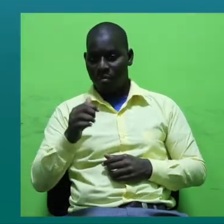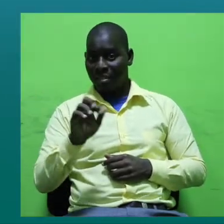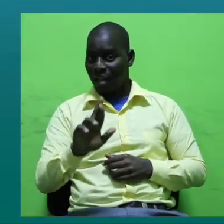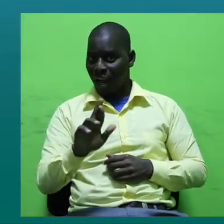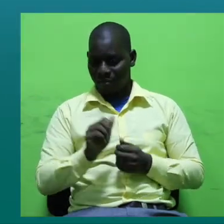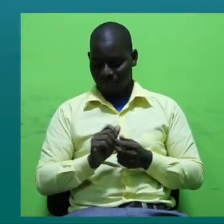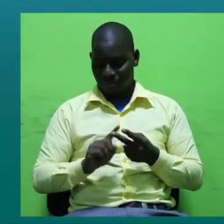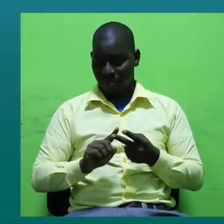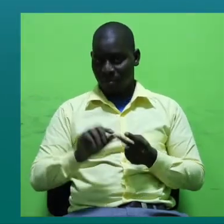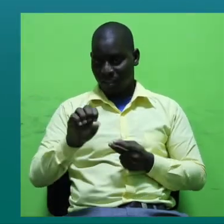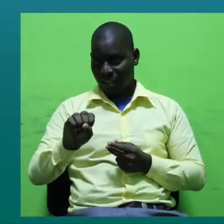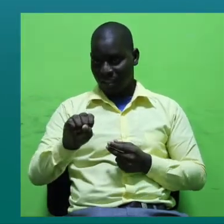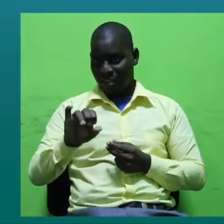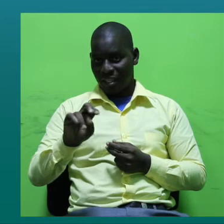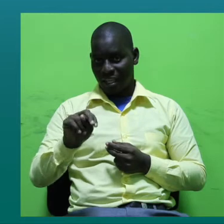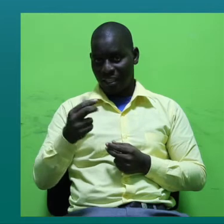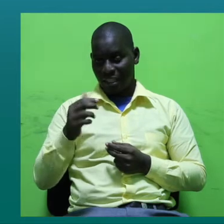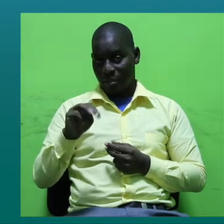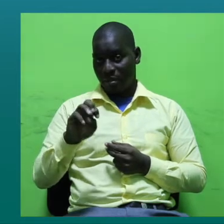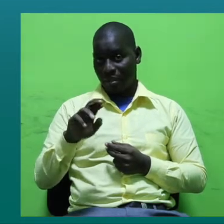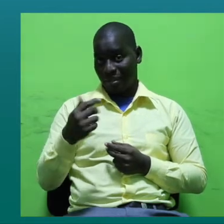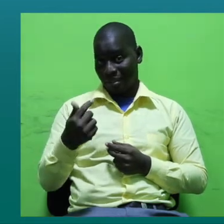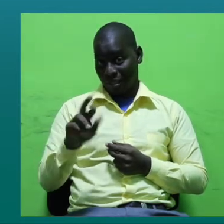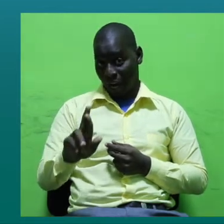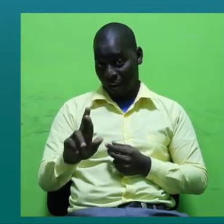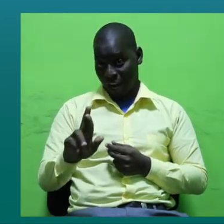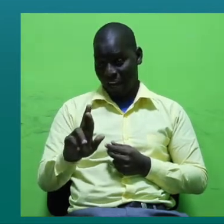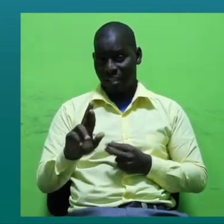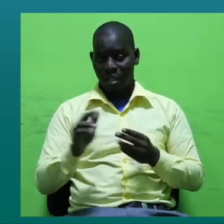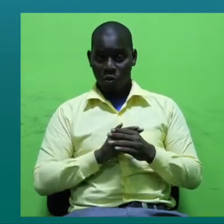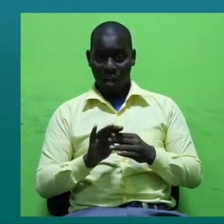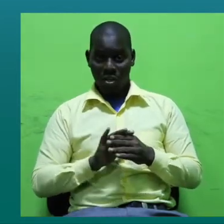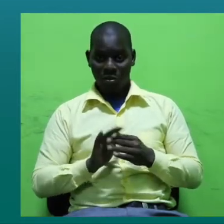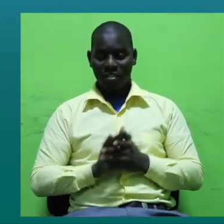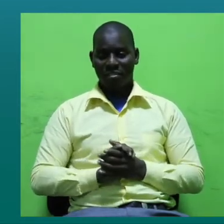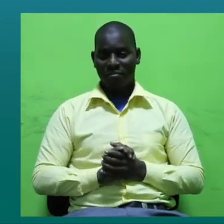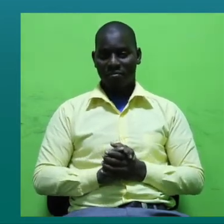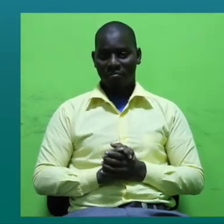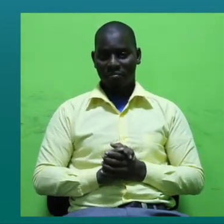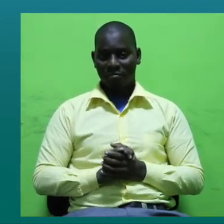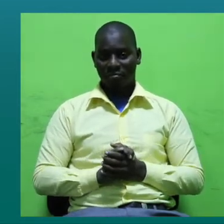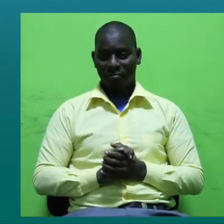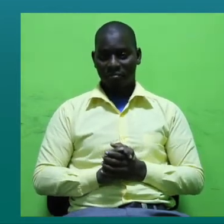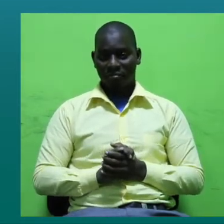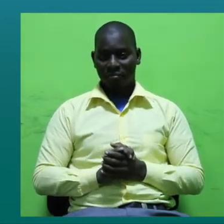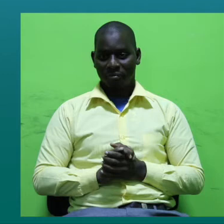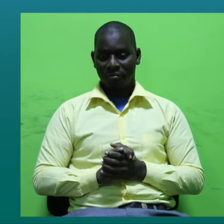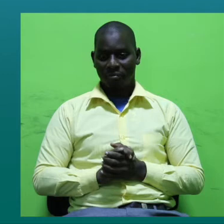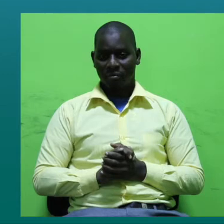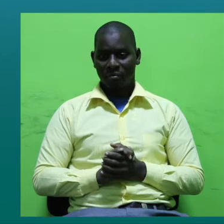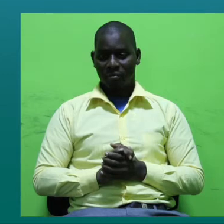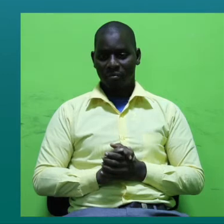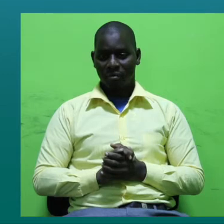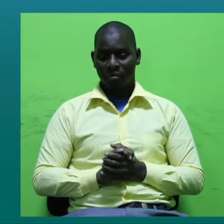Example, convert 5 tons into kilogram. So from the equivalence, 1 ton is